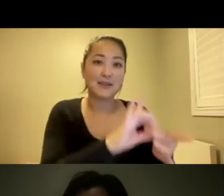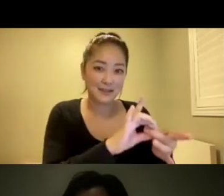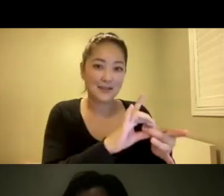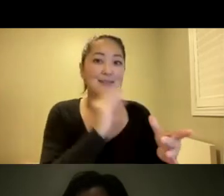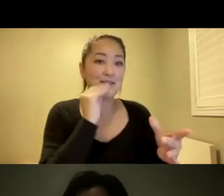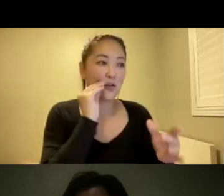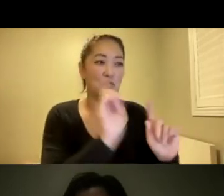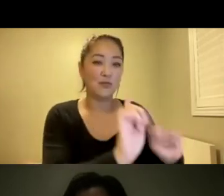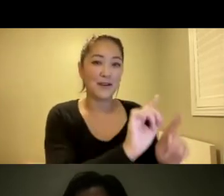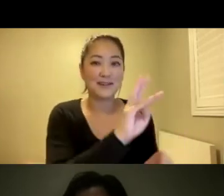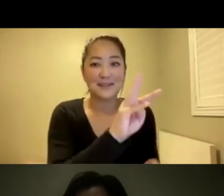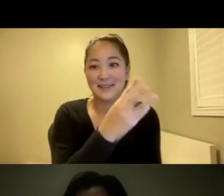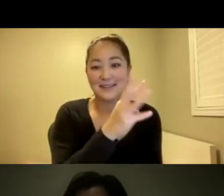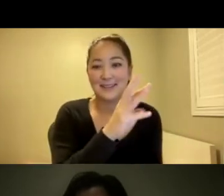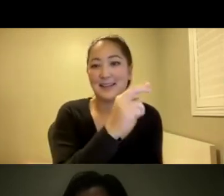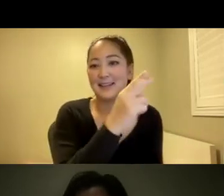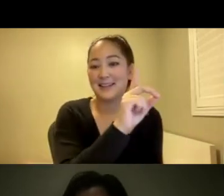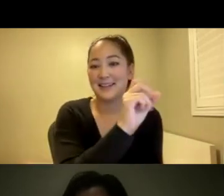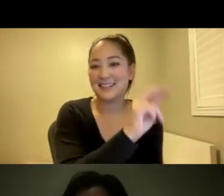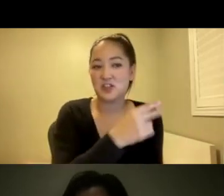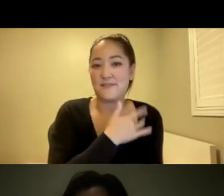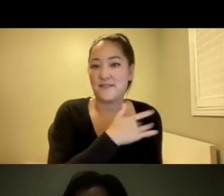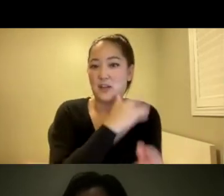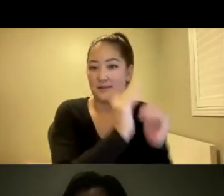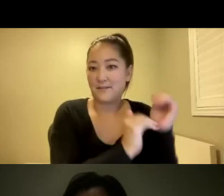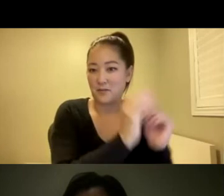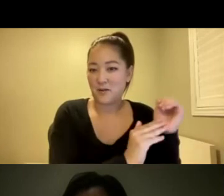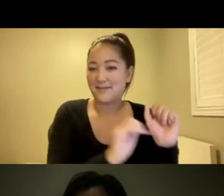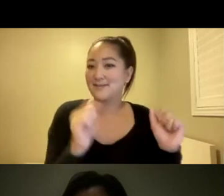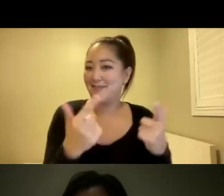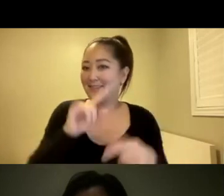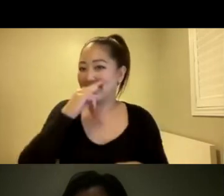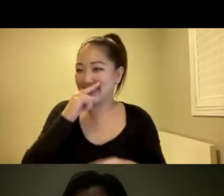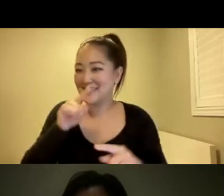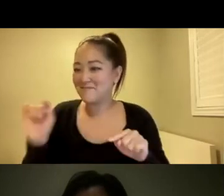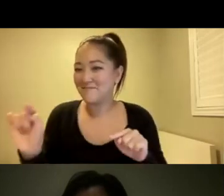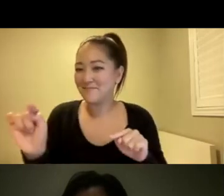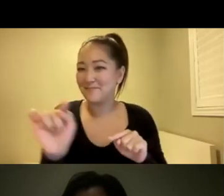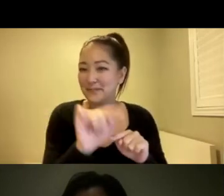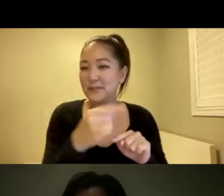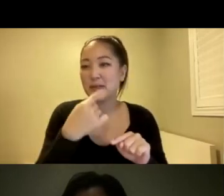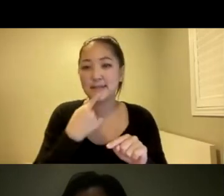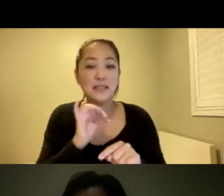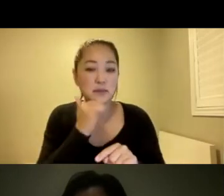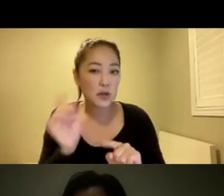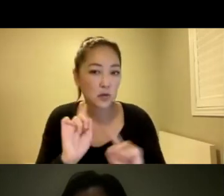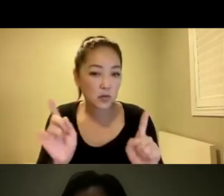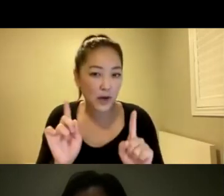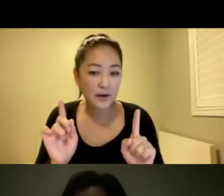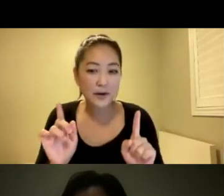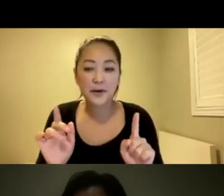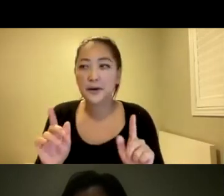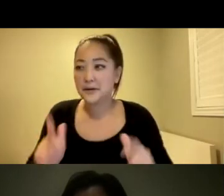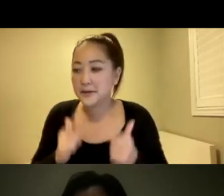she felt comfortable. So all the kids sort of conclude that no matter where they're from, their love and their home is